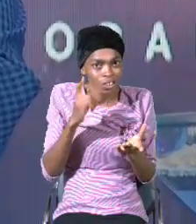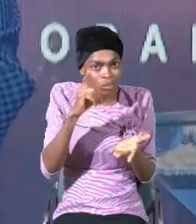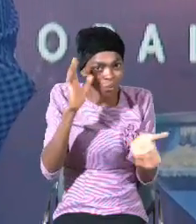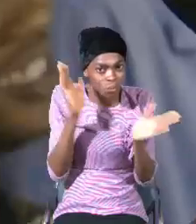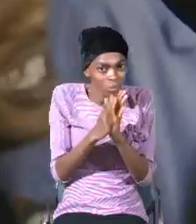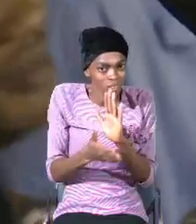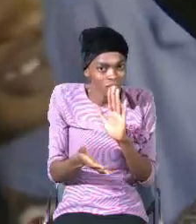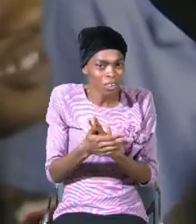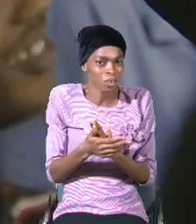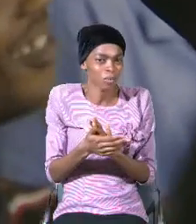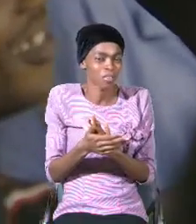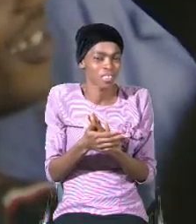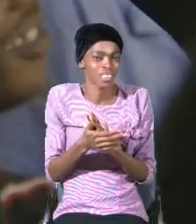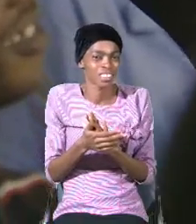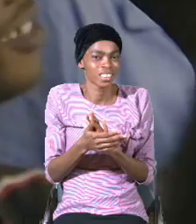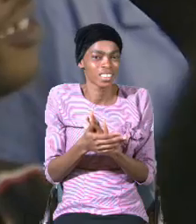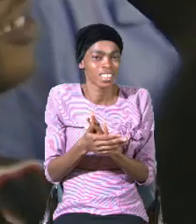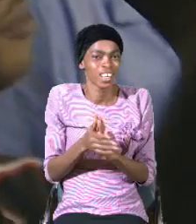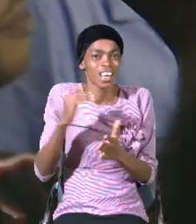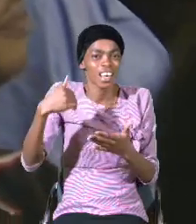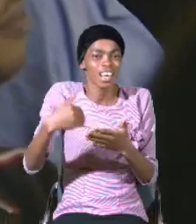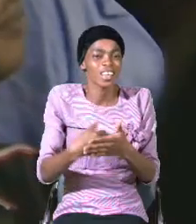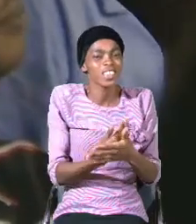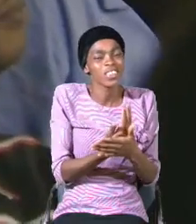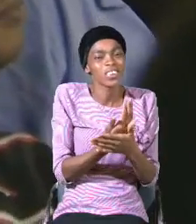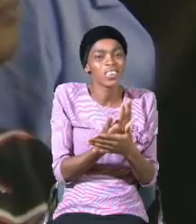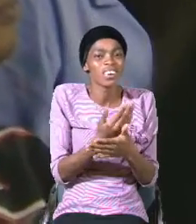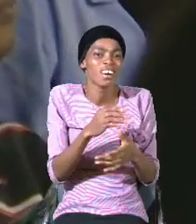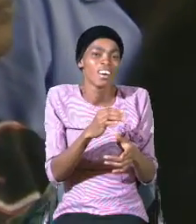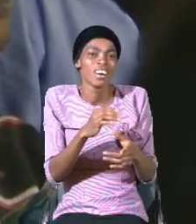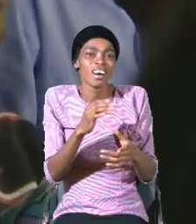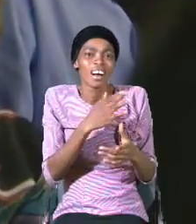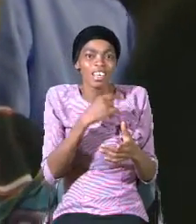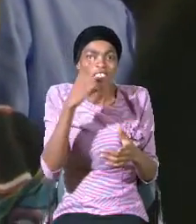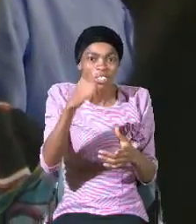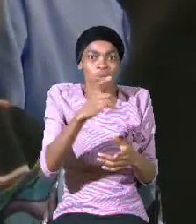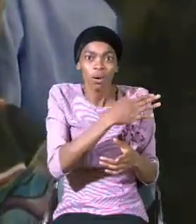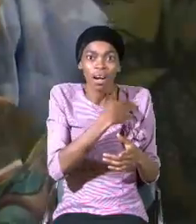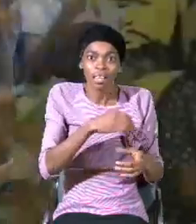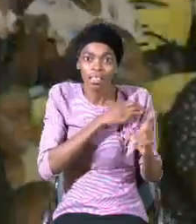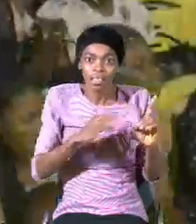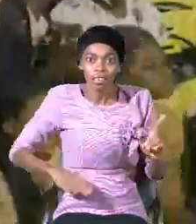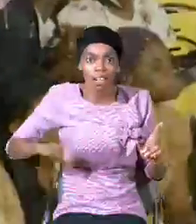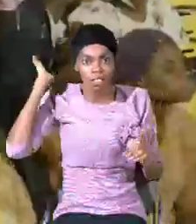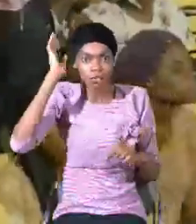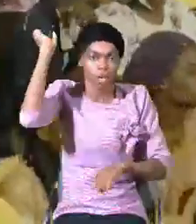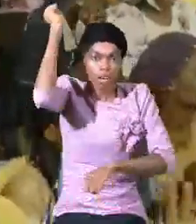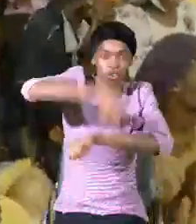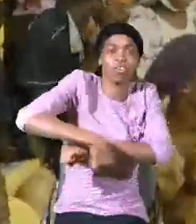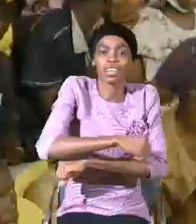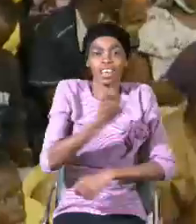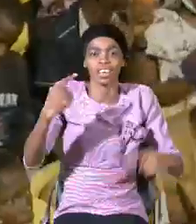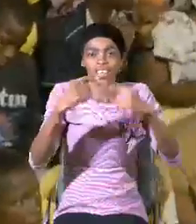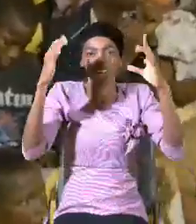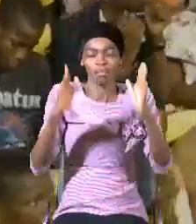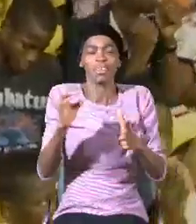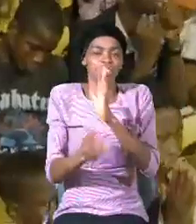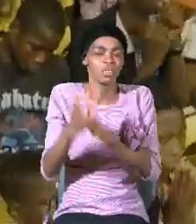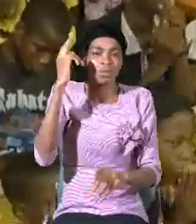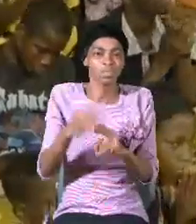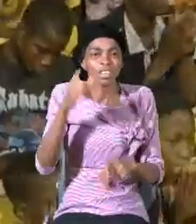You become. And you and Christ will conquer any problem. You and Christ